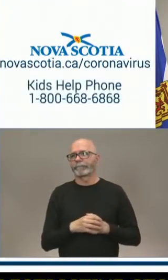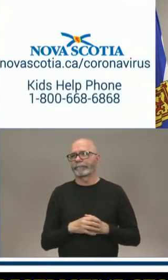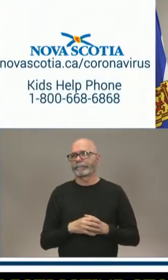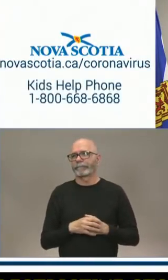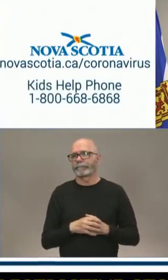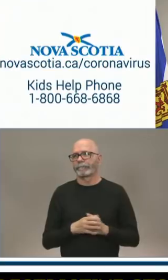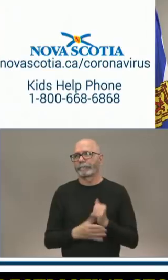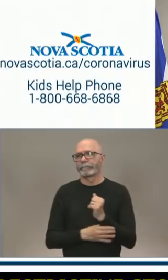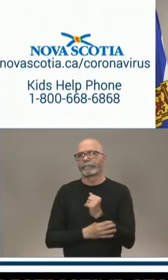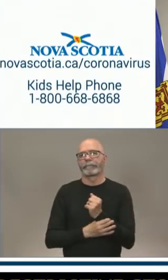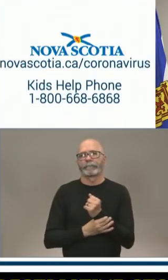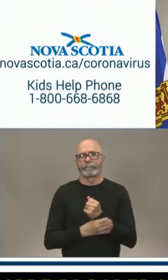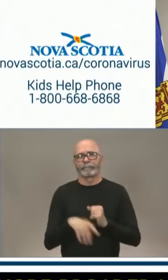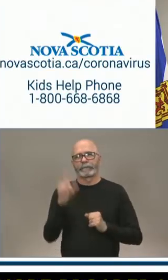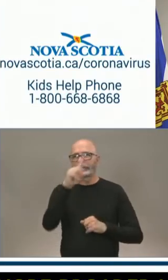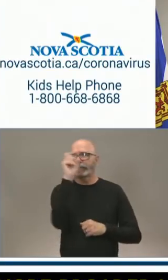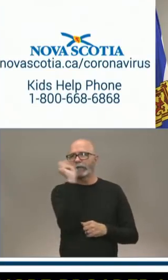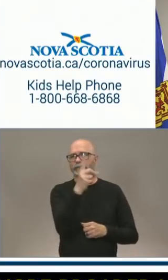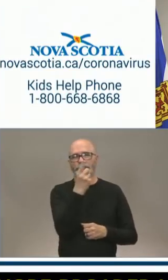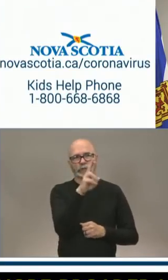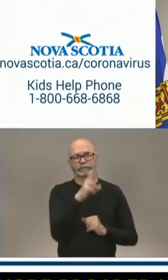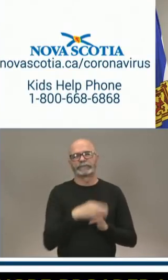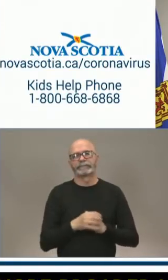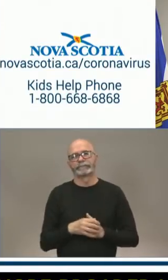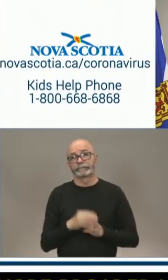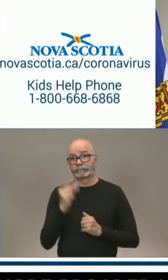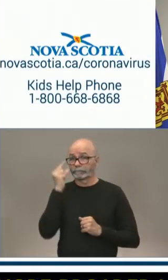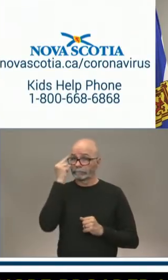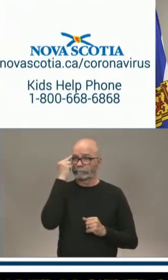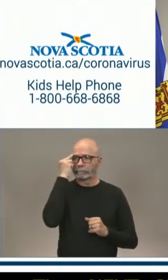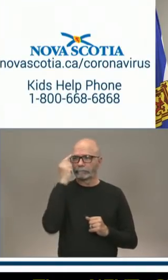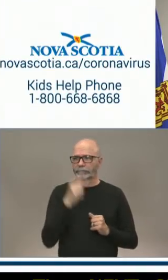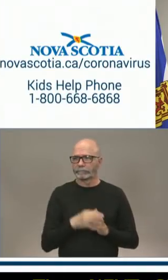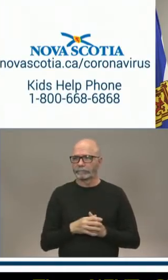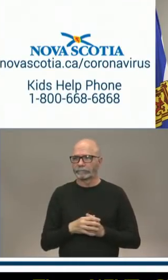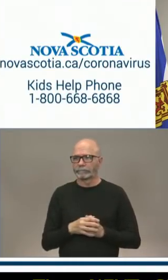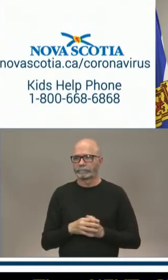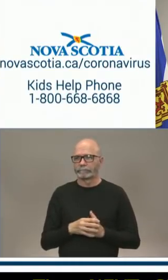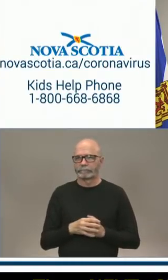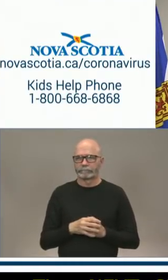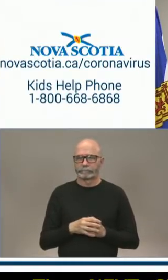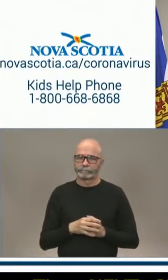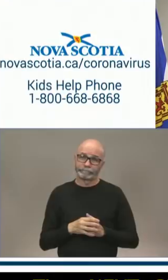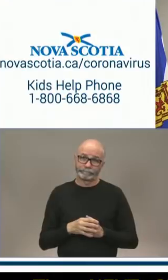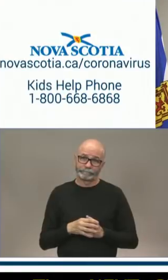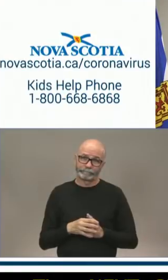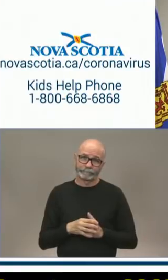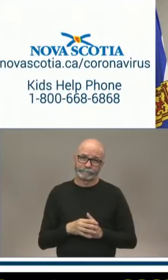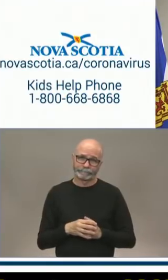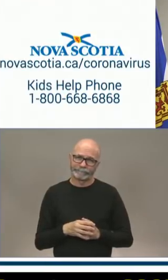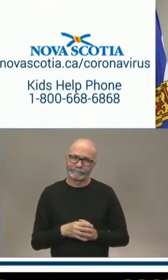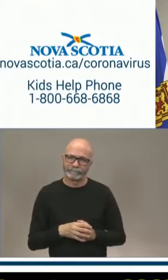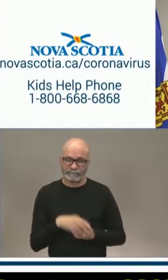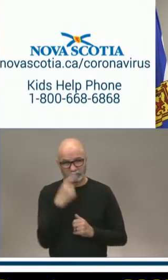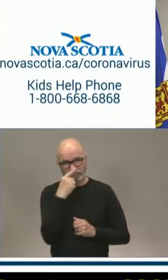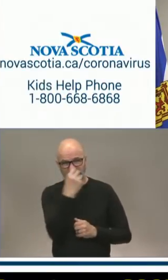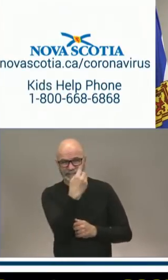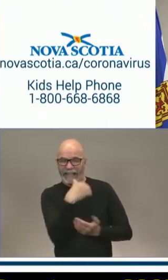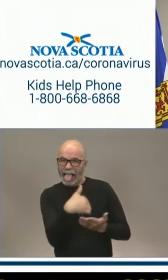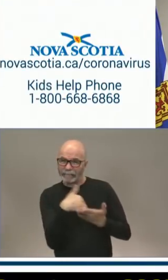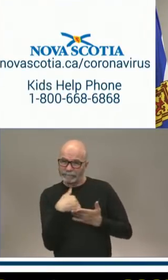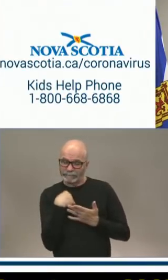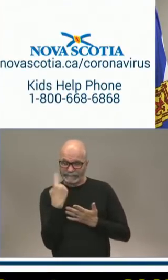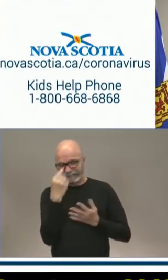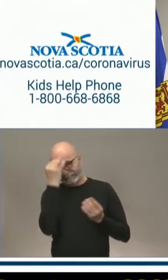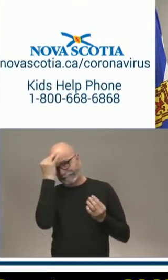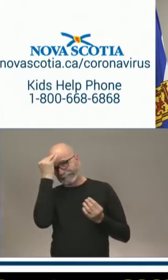Good afternoon, Dr. Strang. I'm wondering if you could help square a circle for me. I know that you have been part of the vaccination program